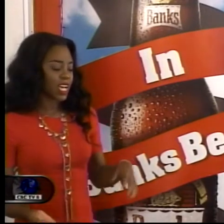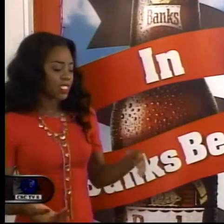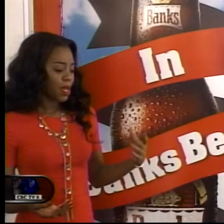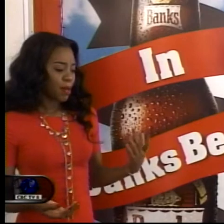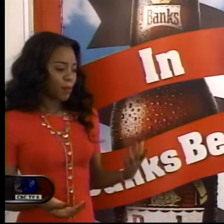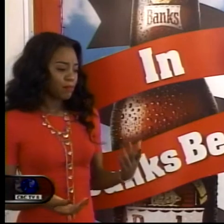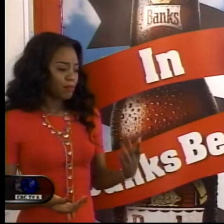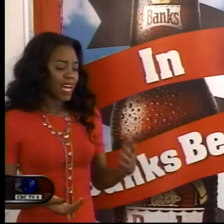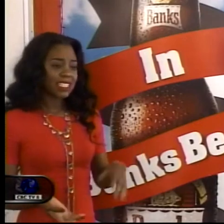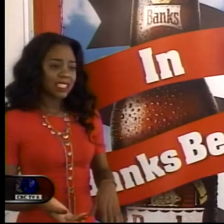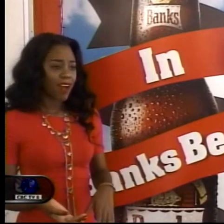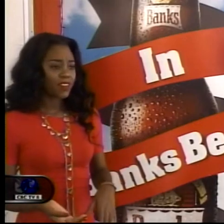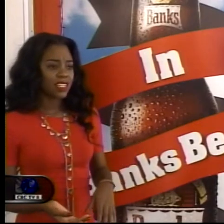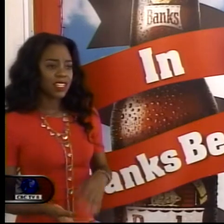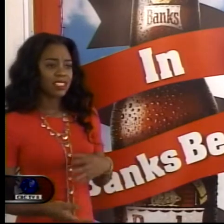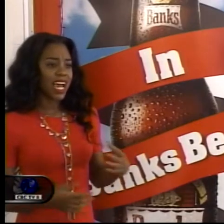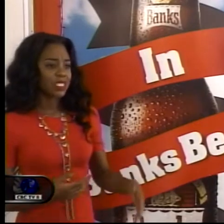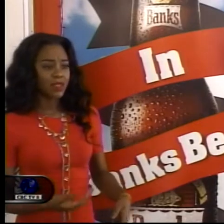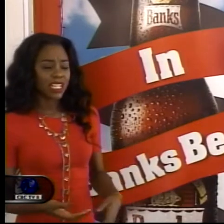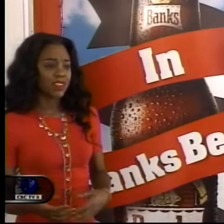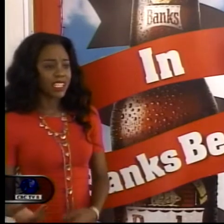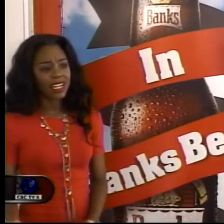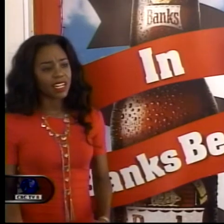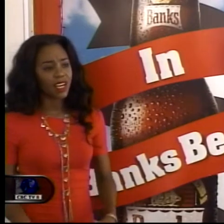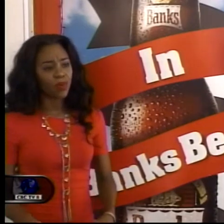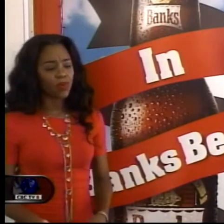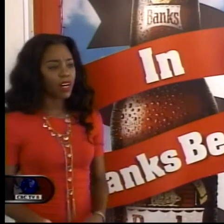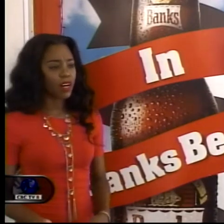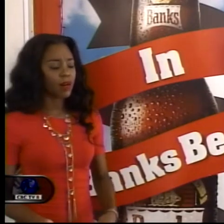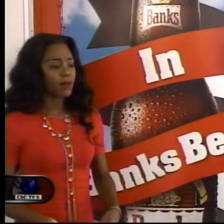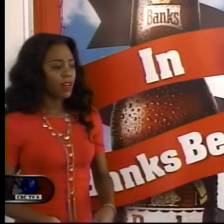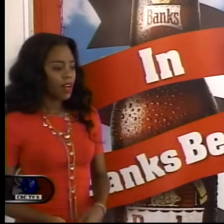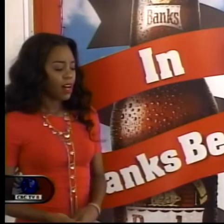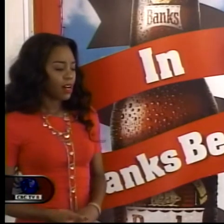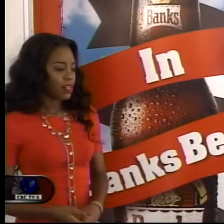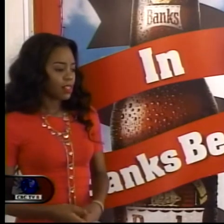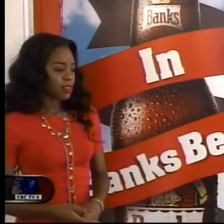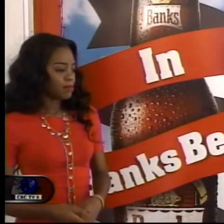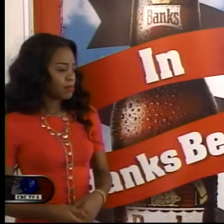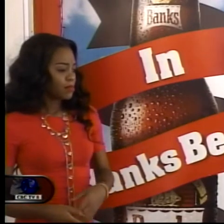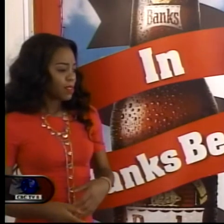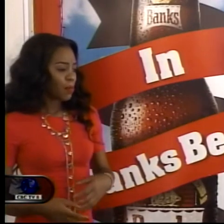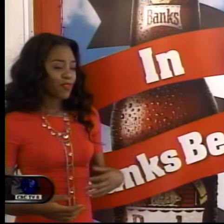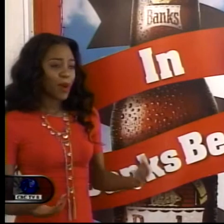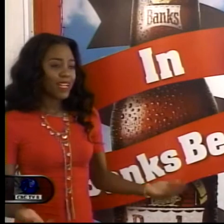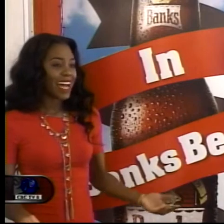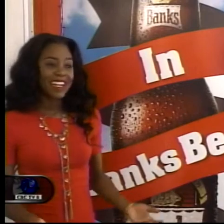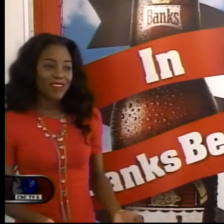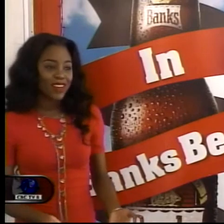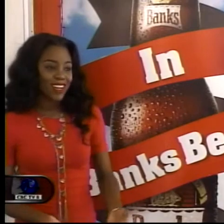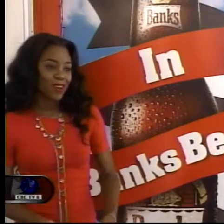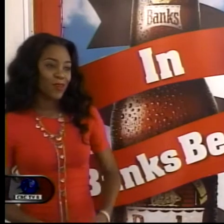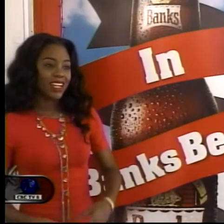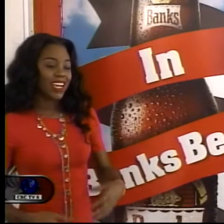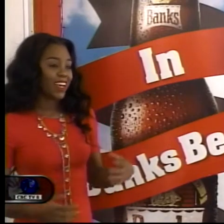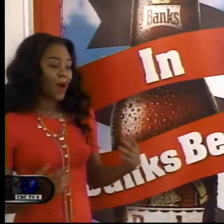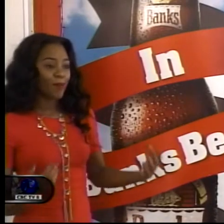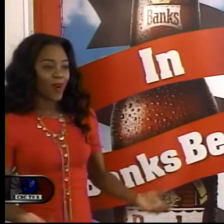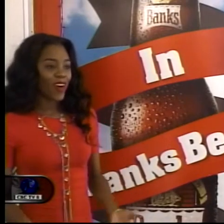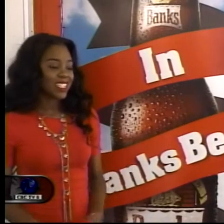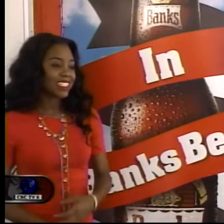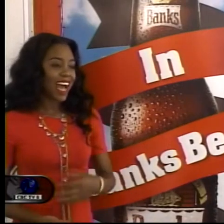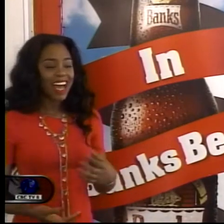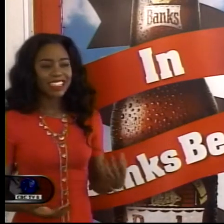such as Dance in Africa, Dance Place for Sandy Lane Gold Cup, performing at NIFCA, winning